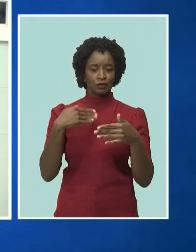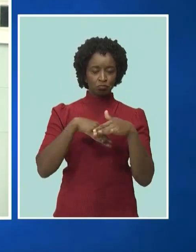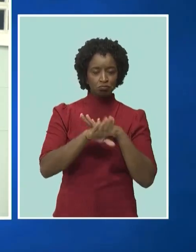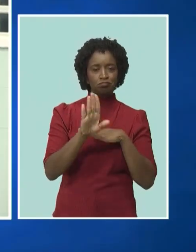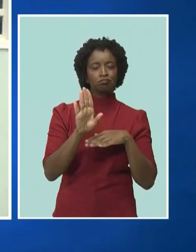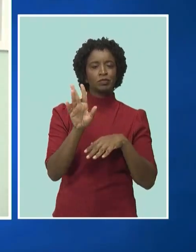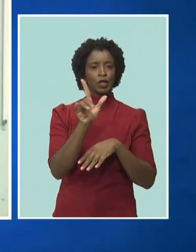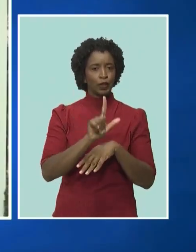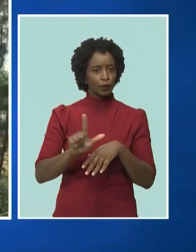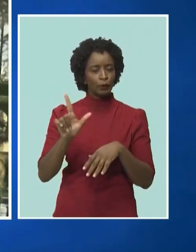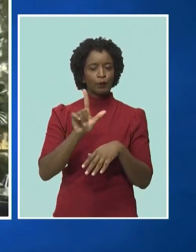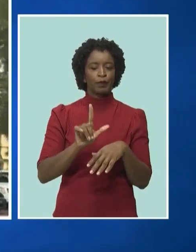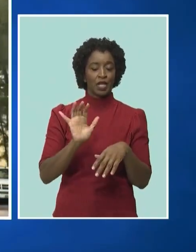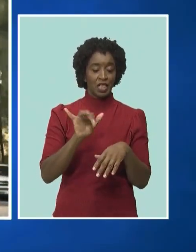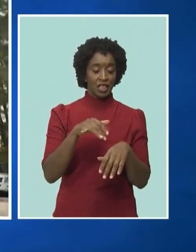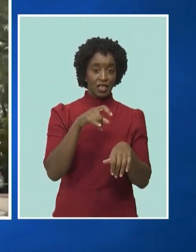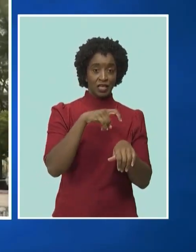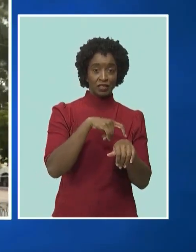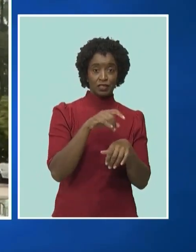library.